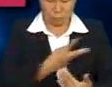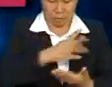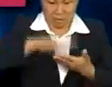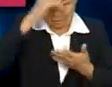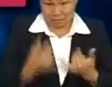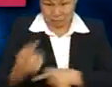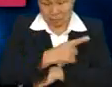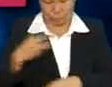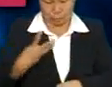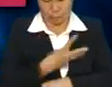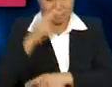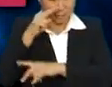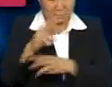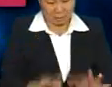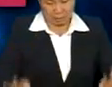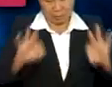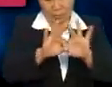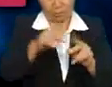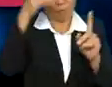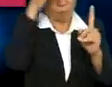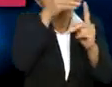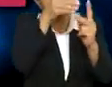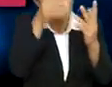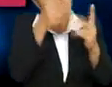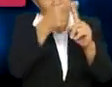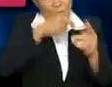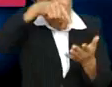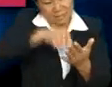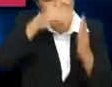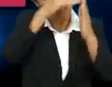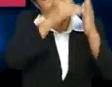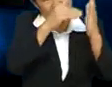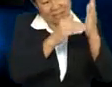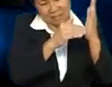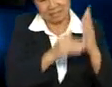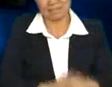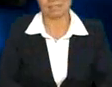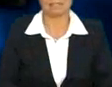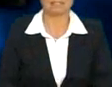Learned Today, we will see the important points from these lessons.